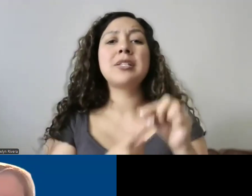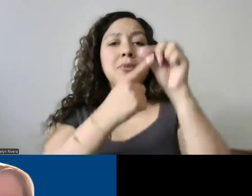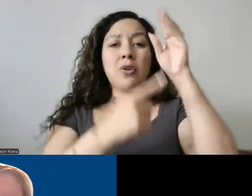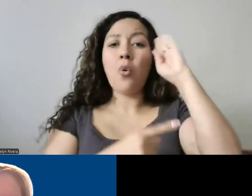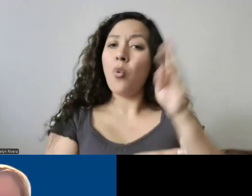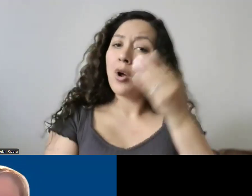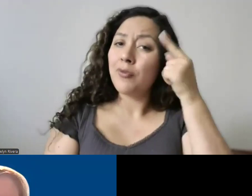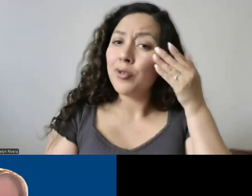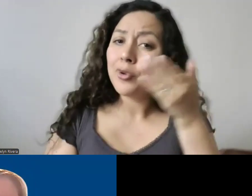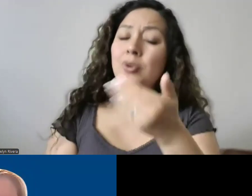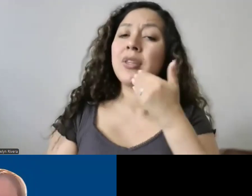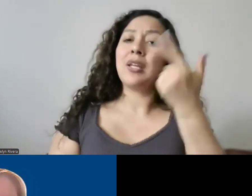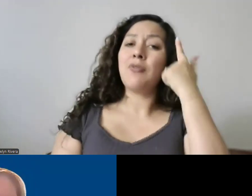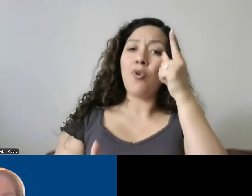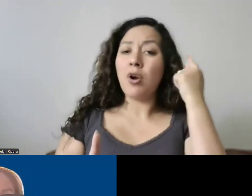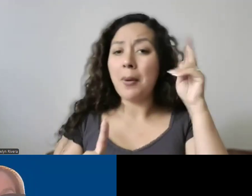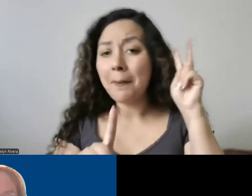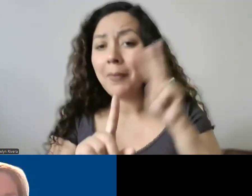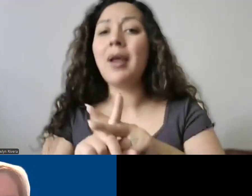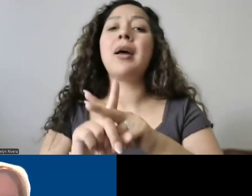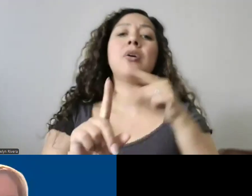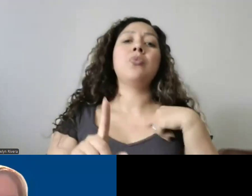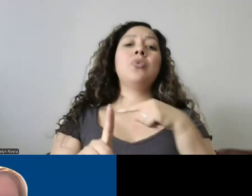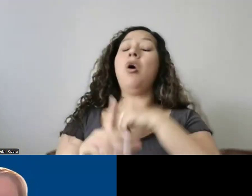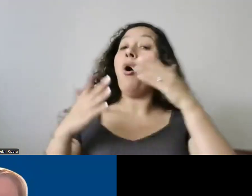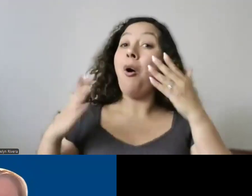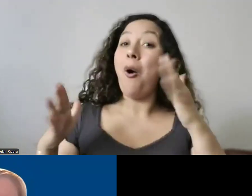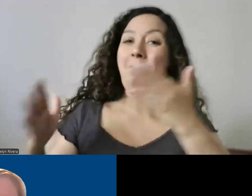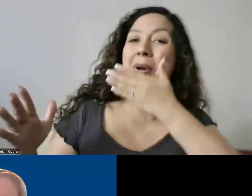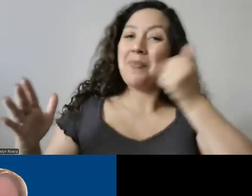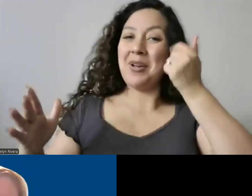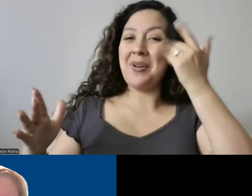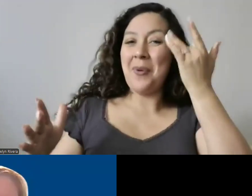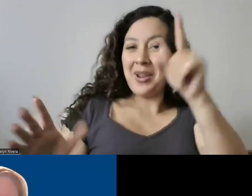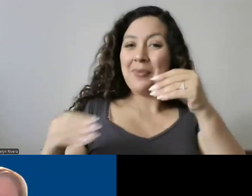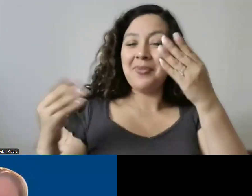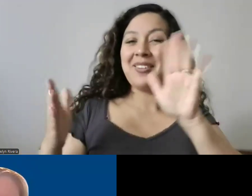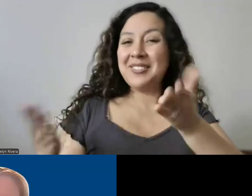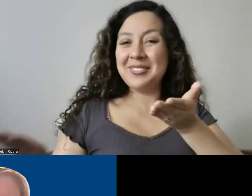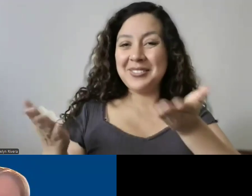Thank you for applying. We're already better for your service having you here.